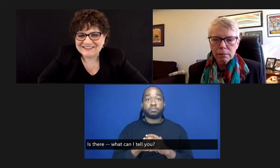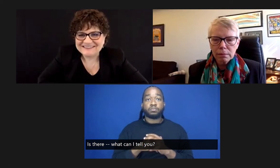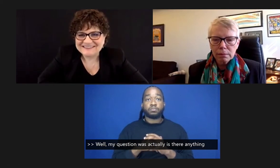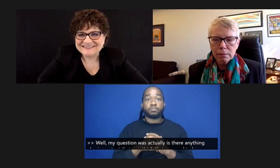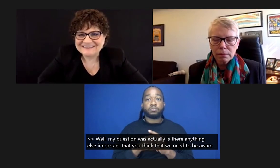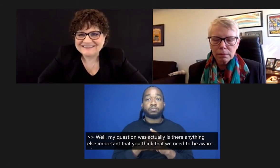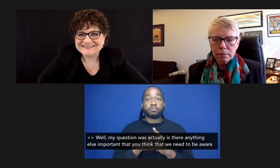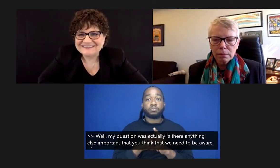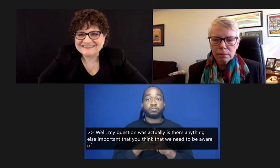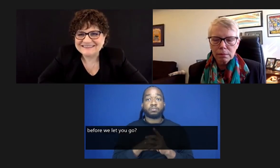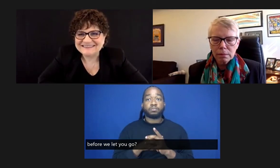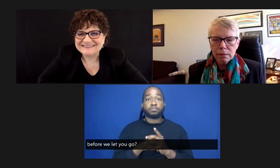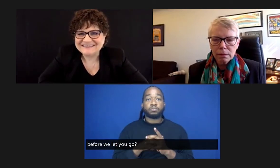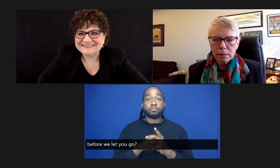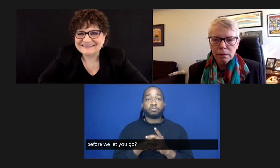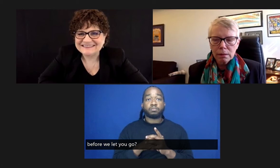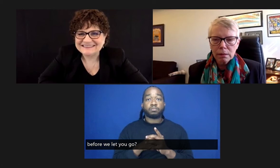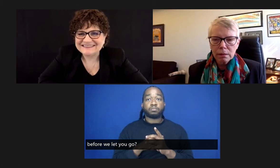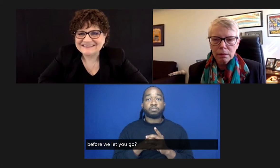go?